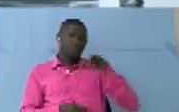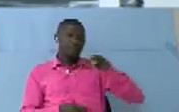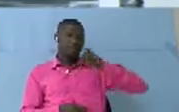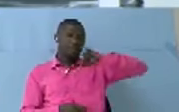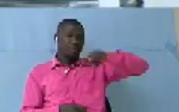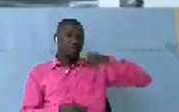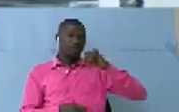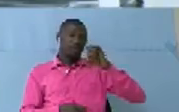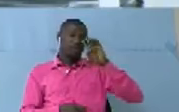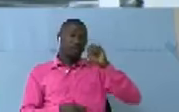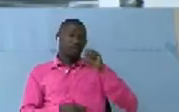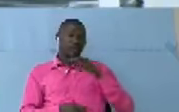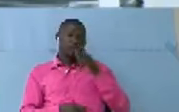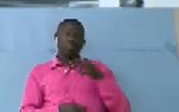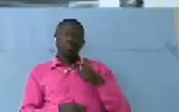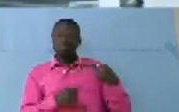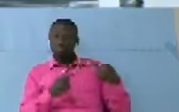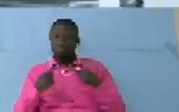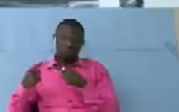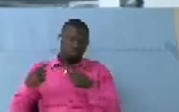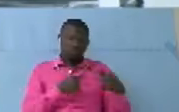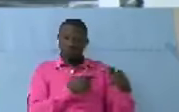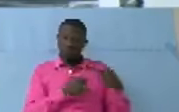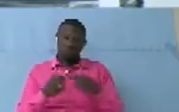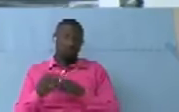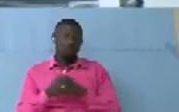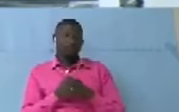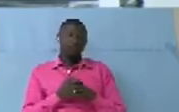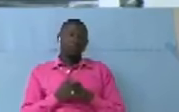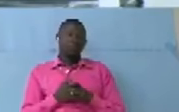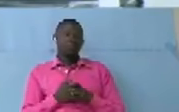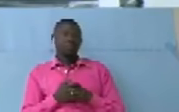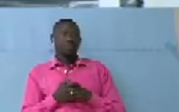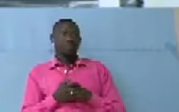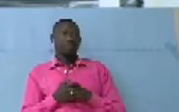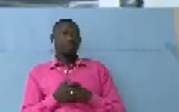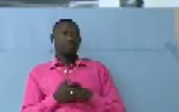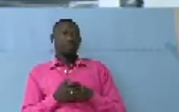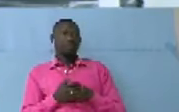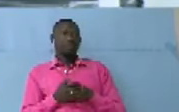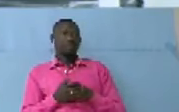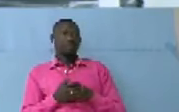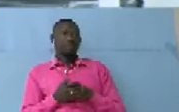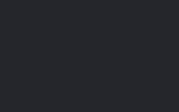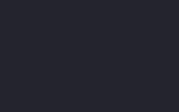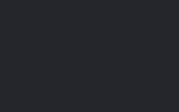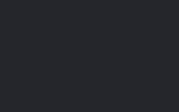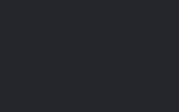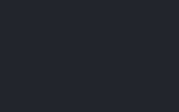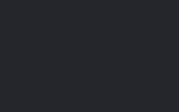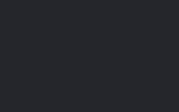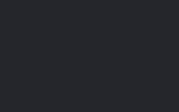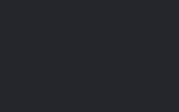that juncture, she was tussling with them, pushing and pulling. So, you call Bita Umar Bita Kamara together.